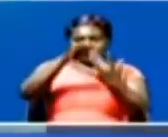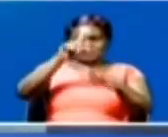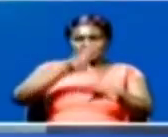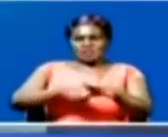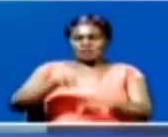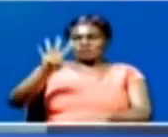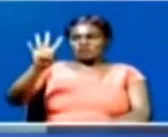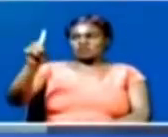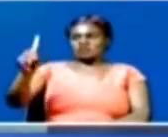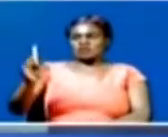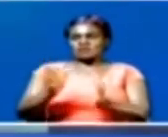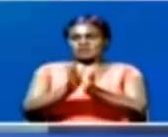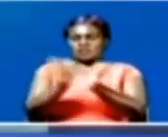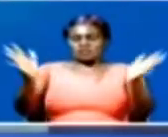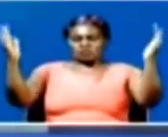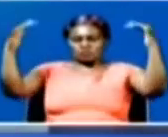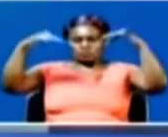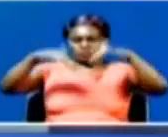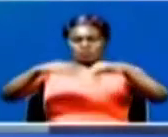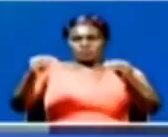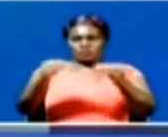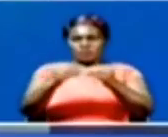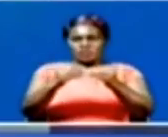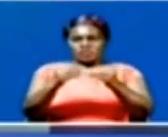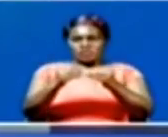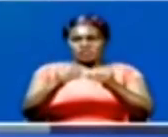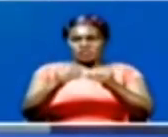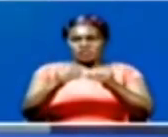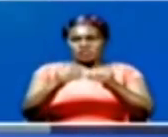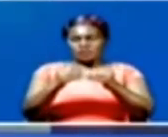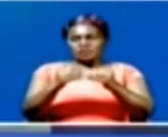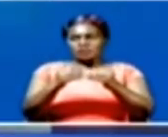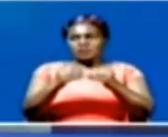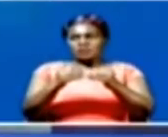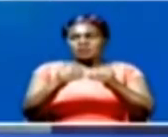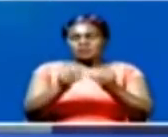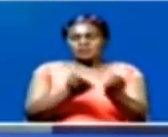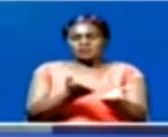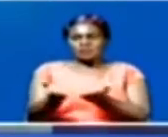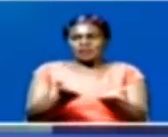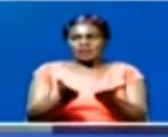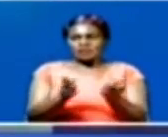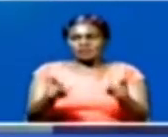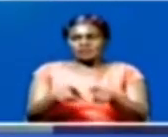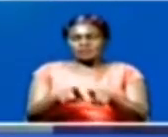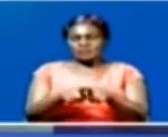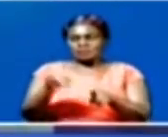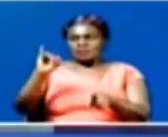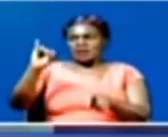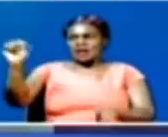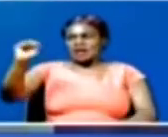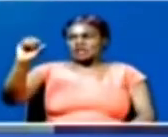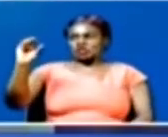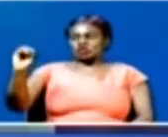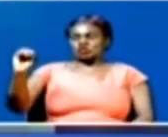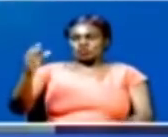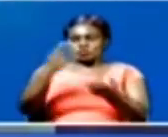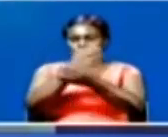the 41st General Assembly meeting in Geneva, Switzerland. He will serve as the ISO president elect